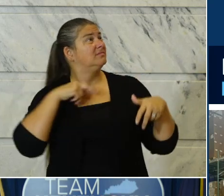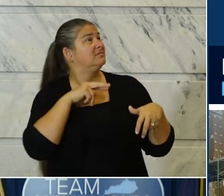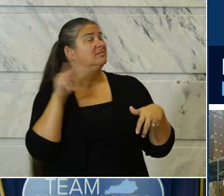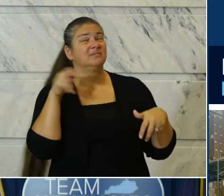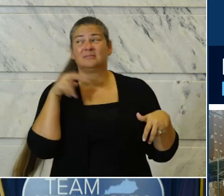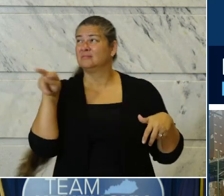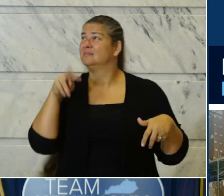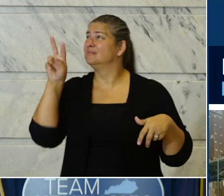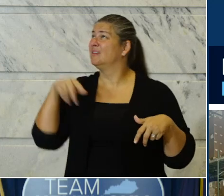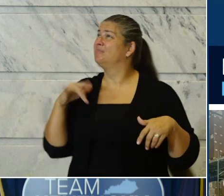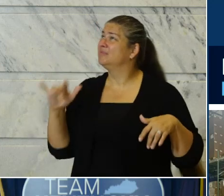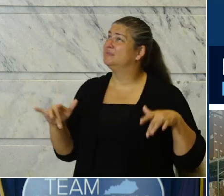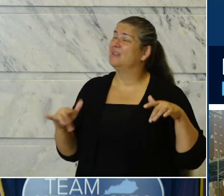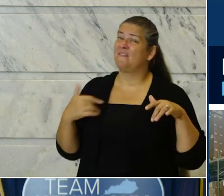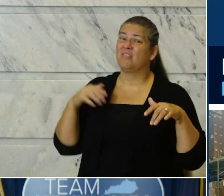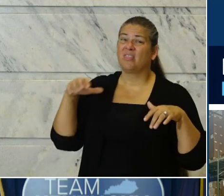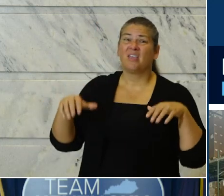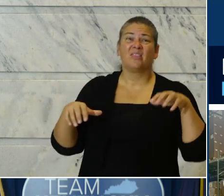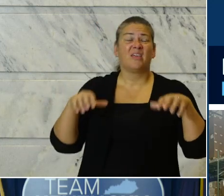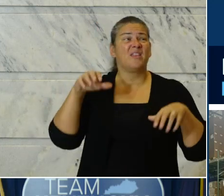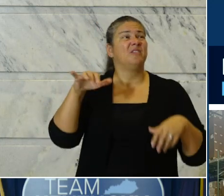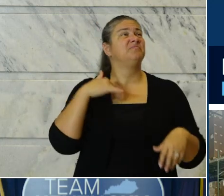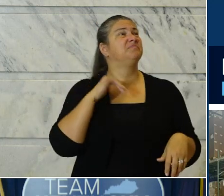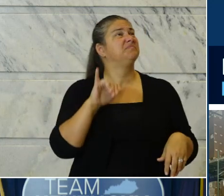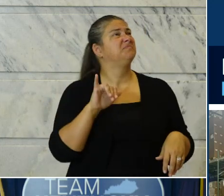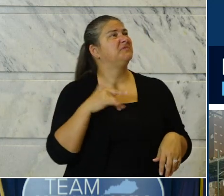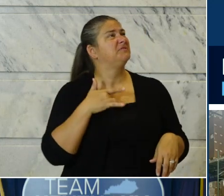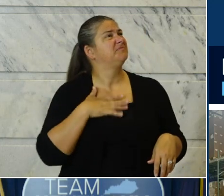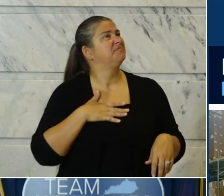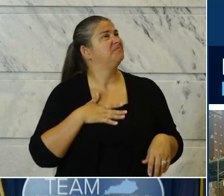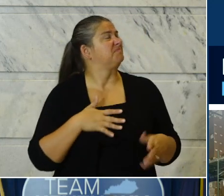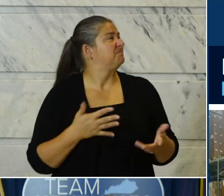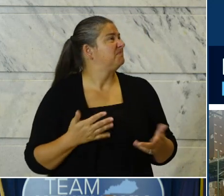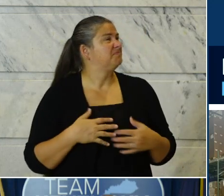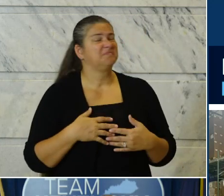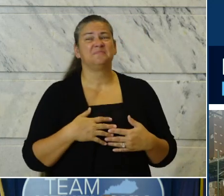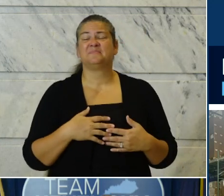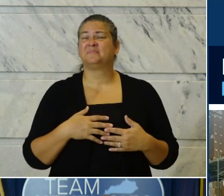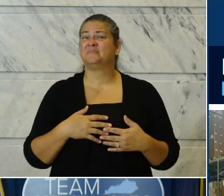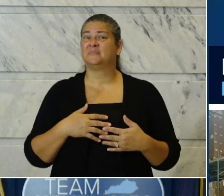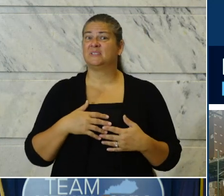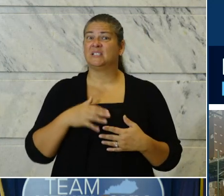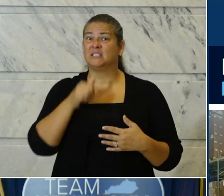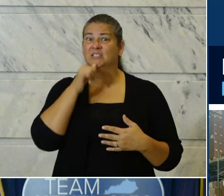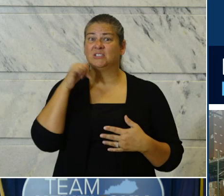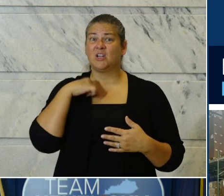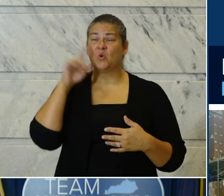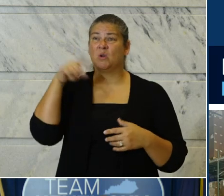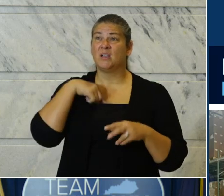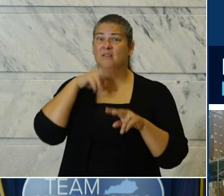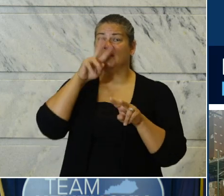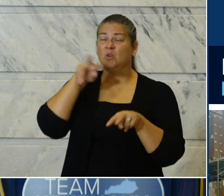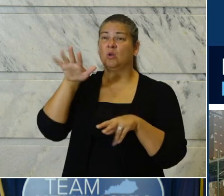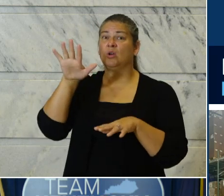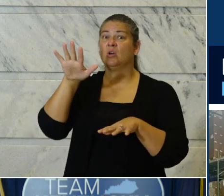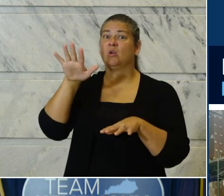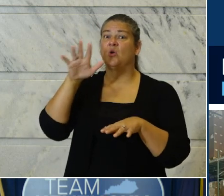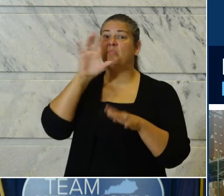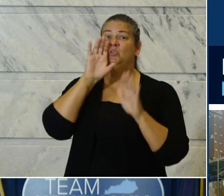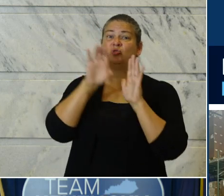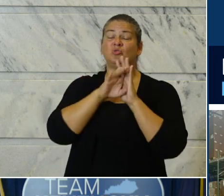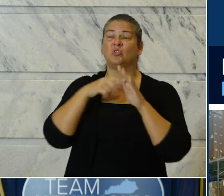preparedness branch and had a tour, and I just took these are just a couple pictures of the row after row after row